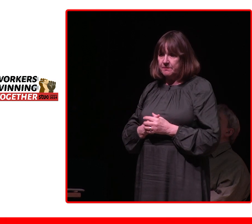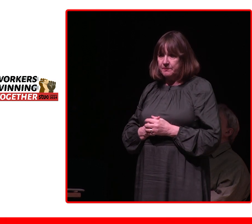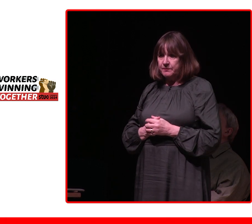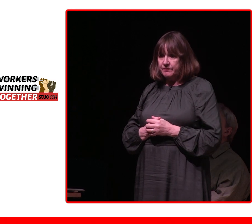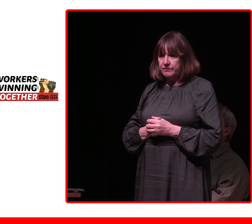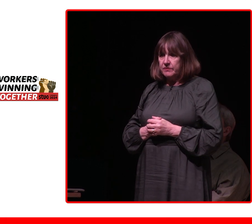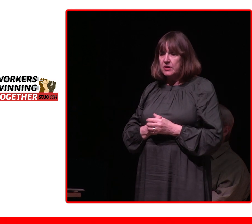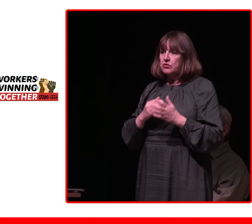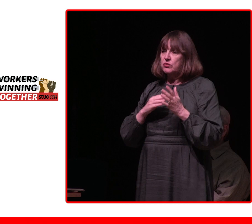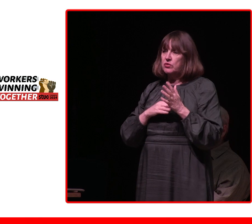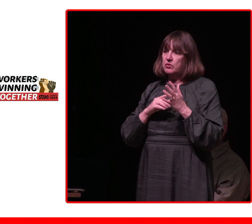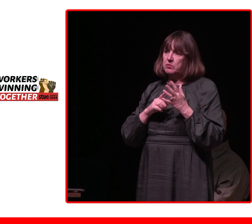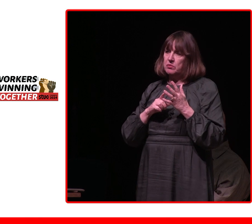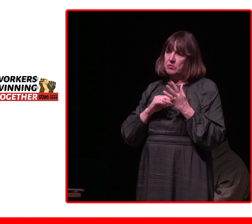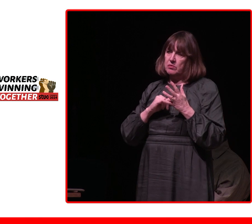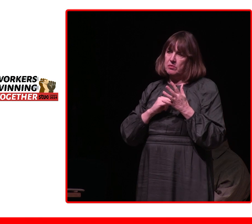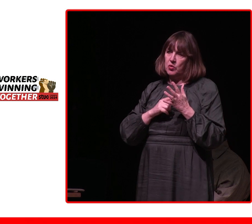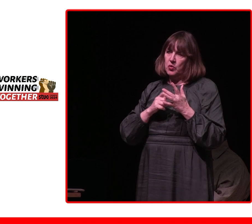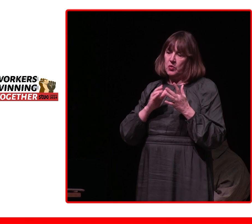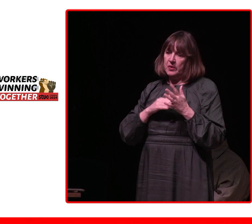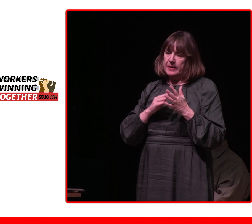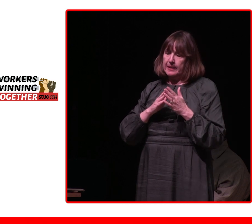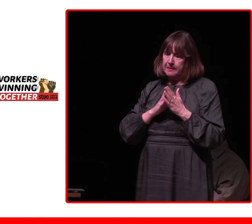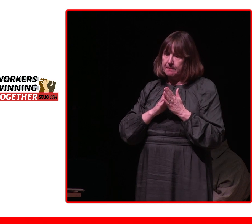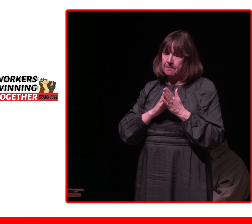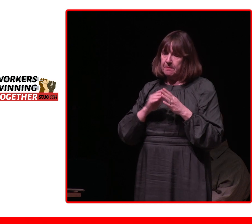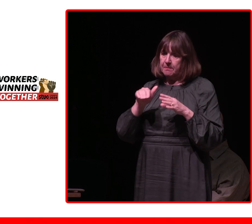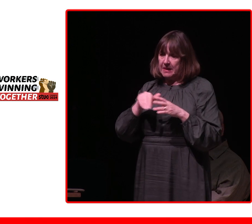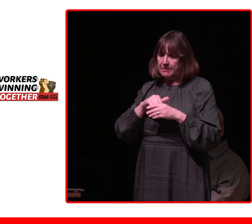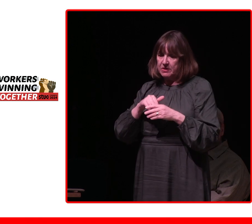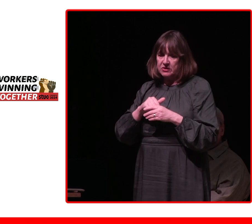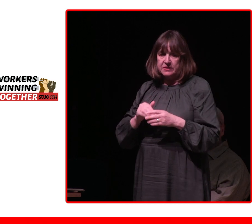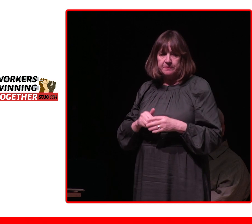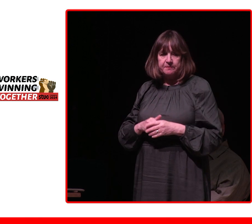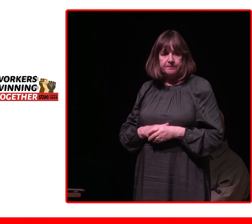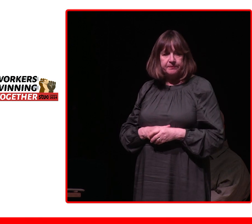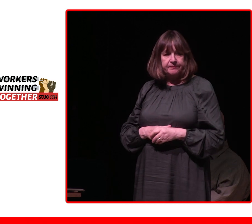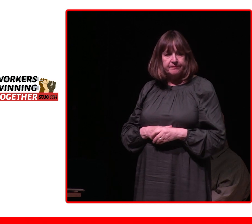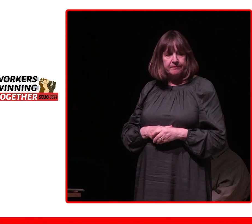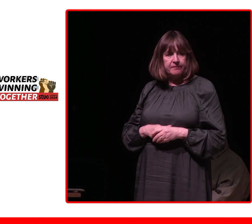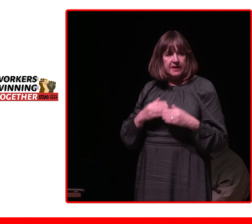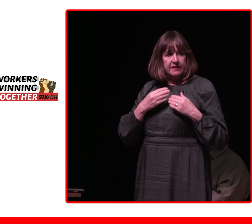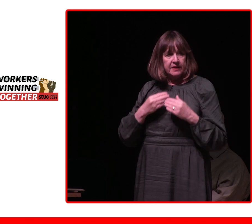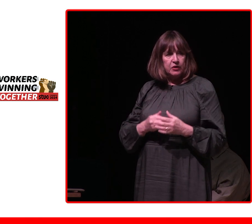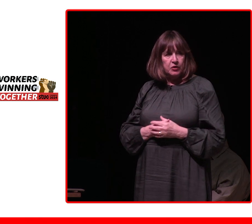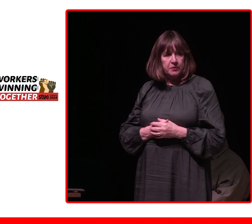Muslim members and how they feel about it. So it's good to support that. Thanks.